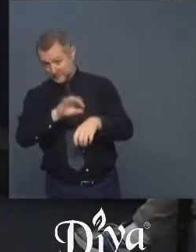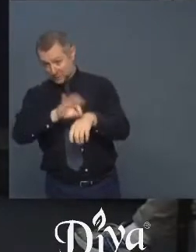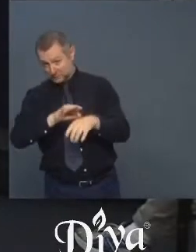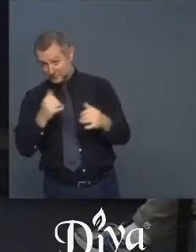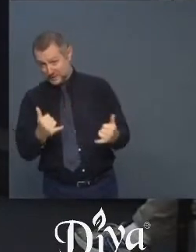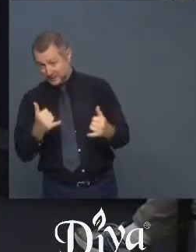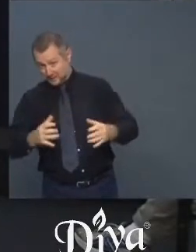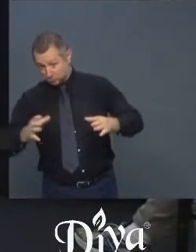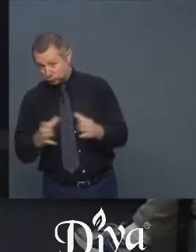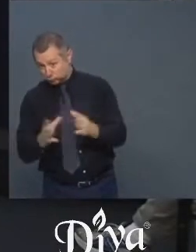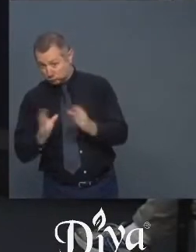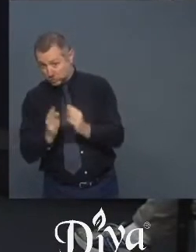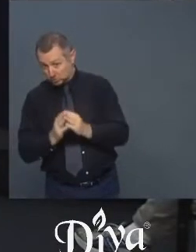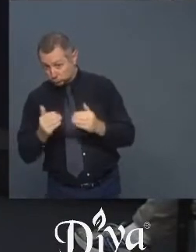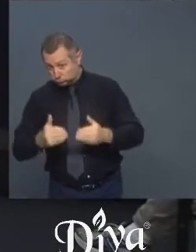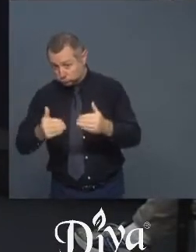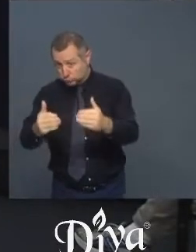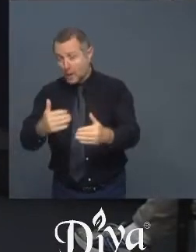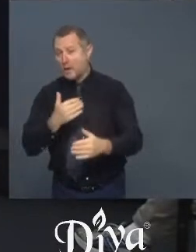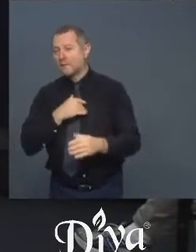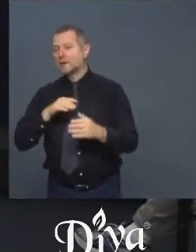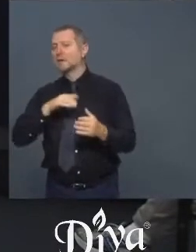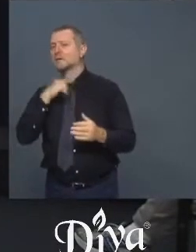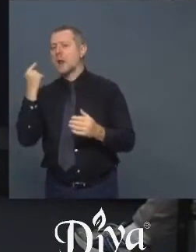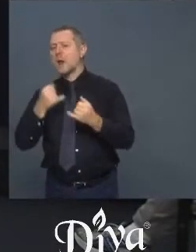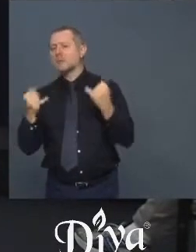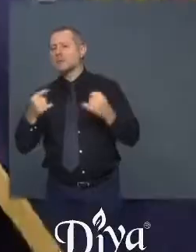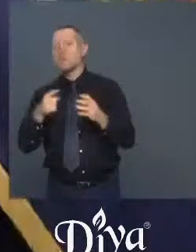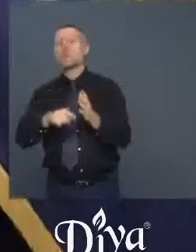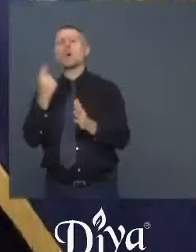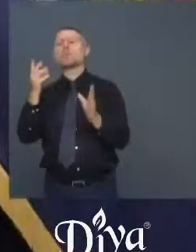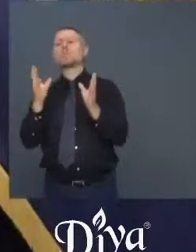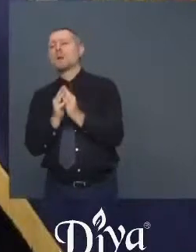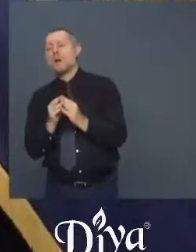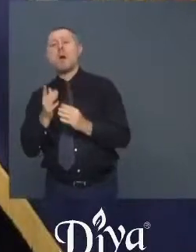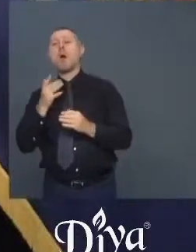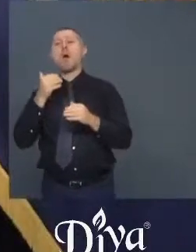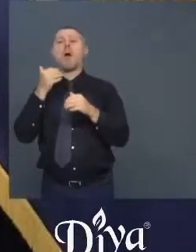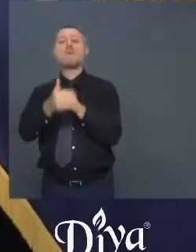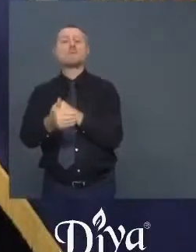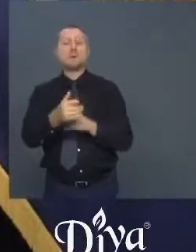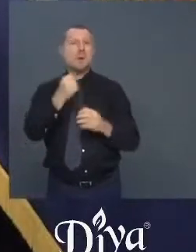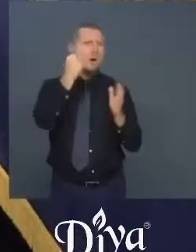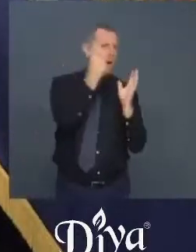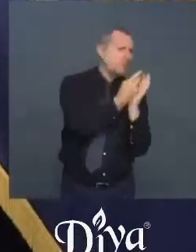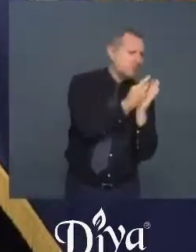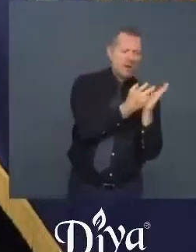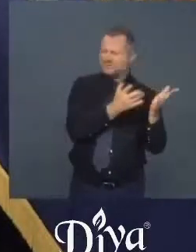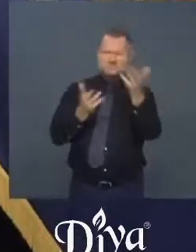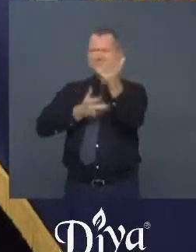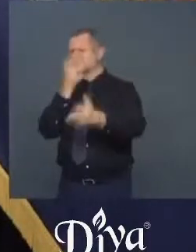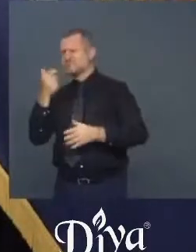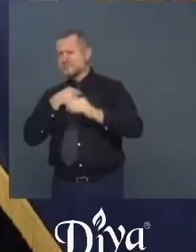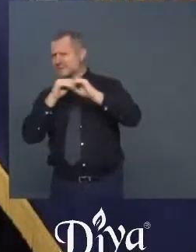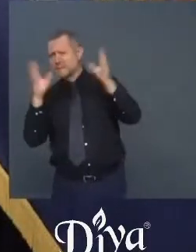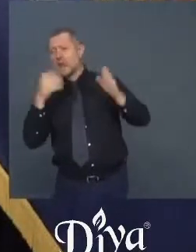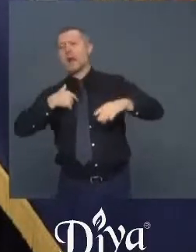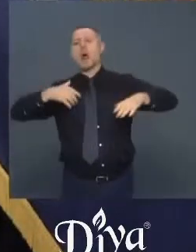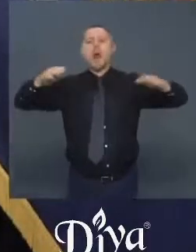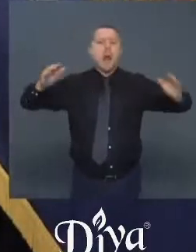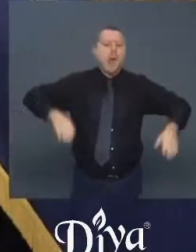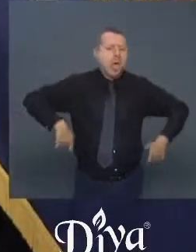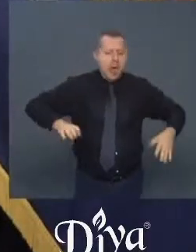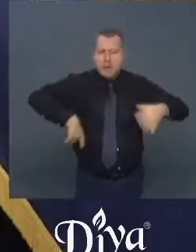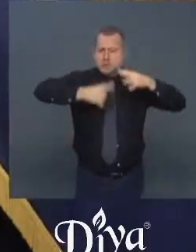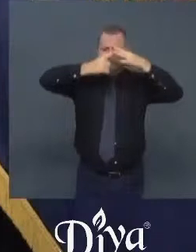only meet once and if a vaccine is approved by the federal government? They haven't met yet. Our conversations have been internal yet.